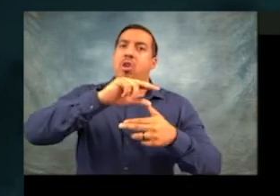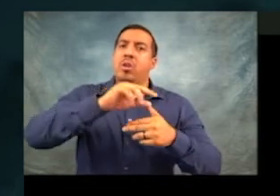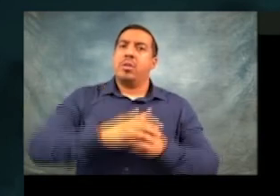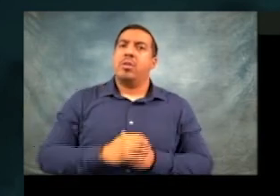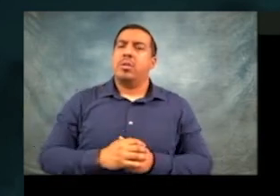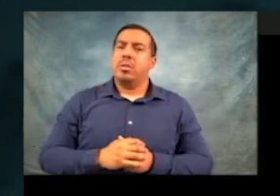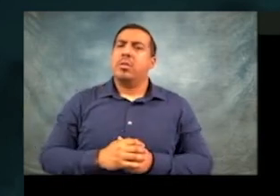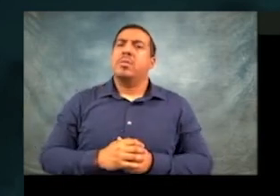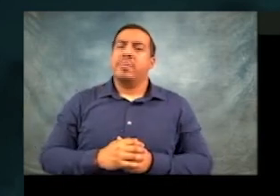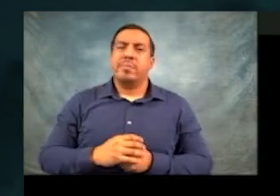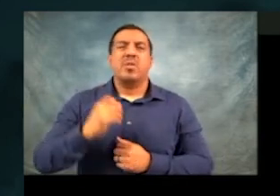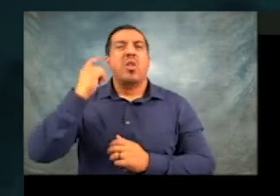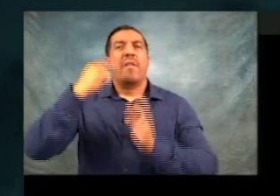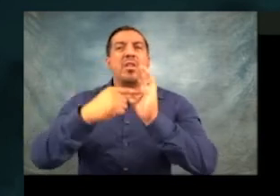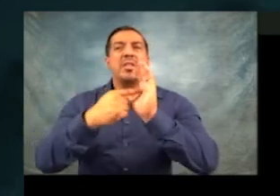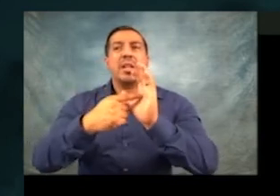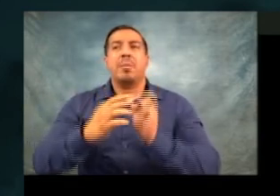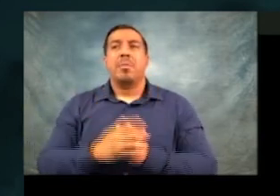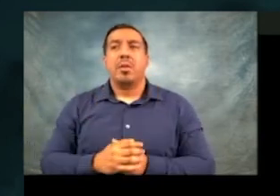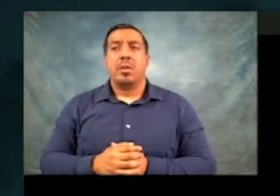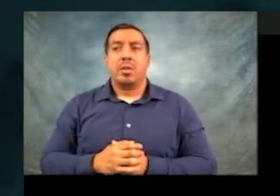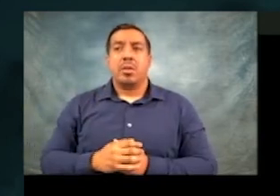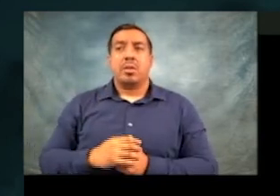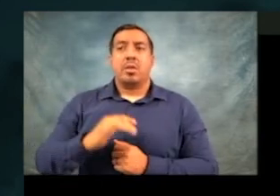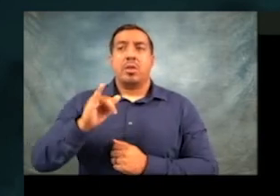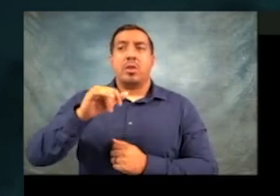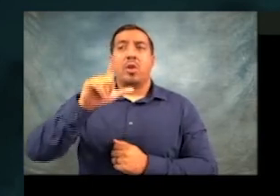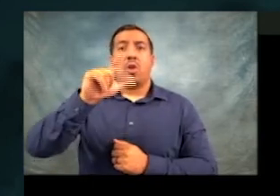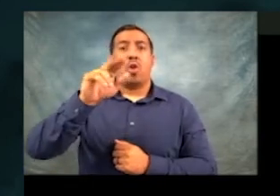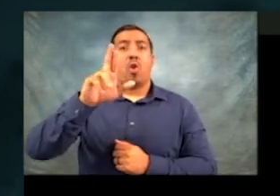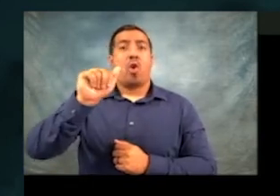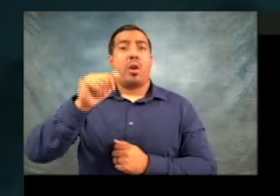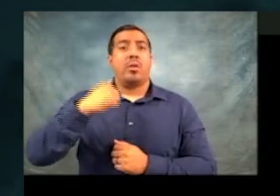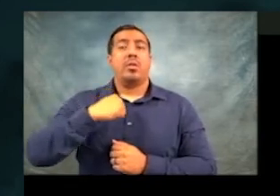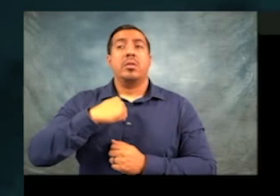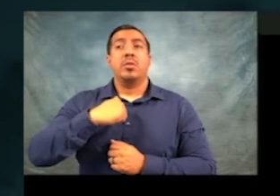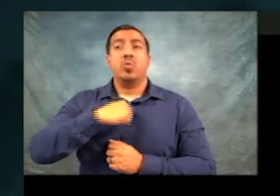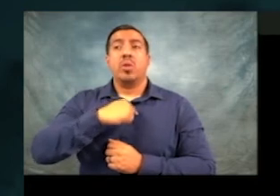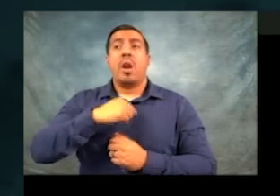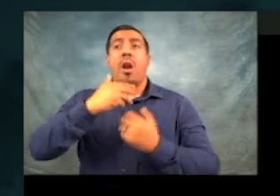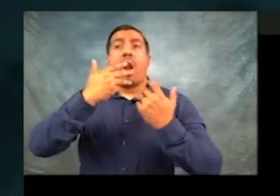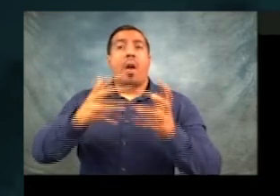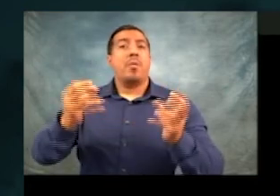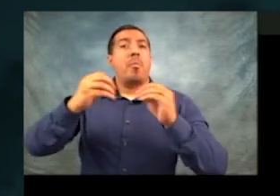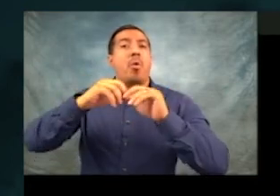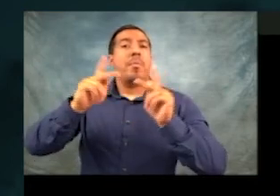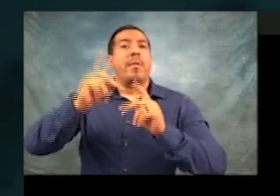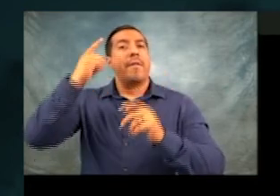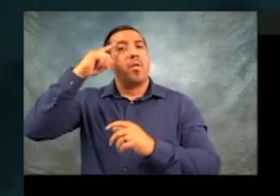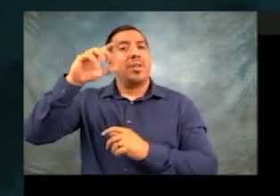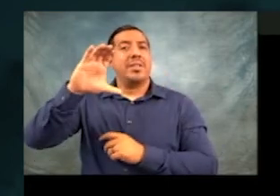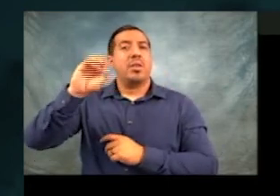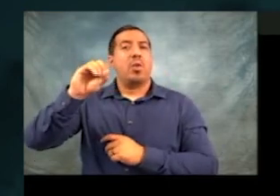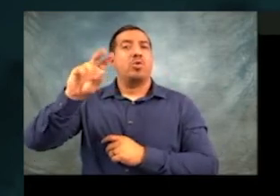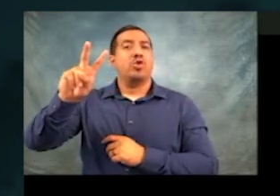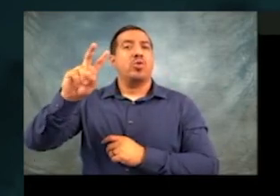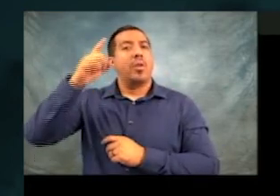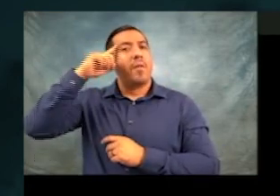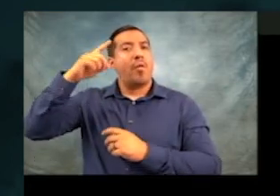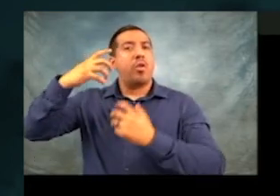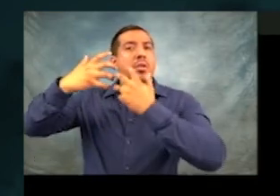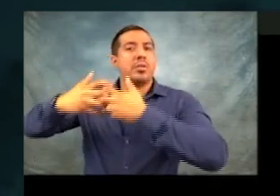In Laura, we lost more people due to carbon monoxide poisoning from